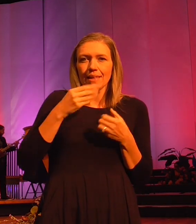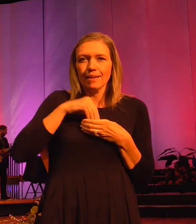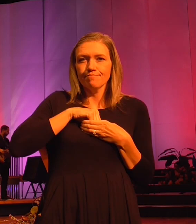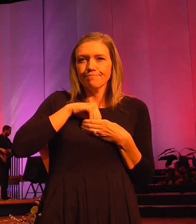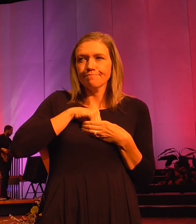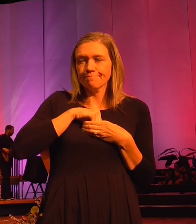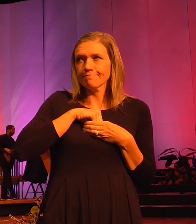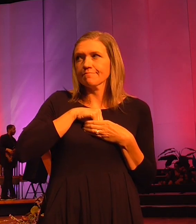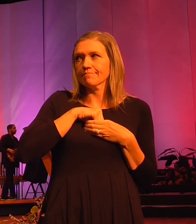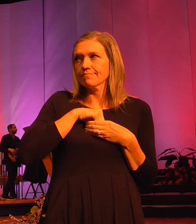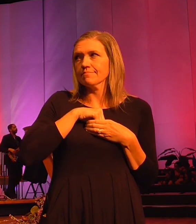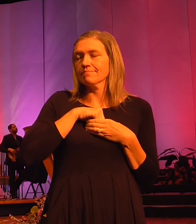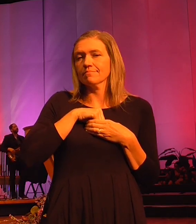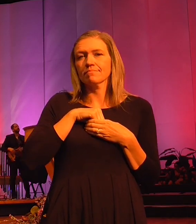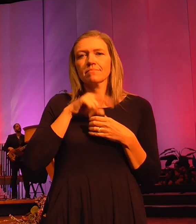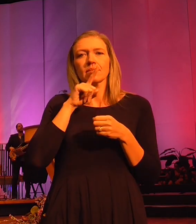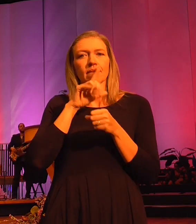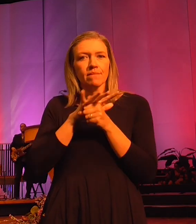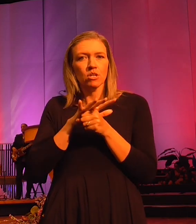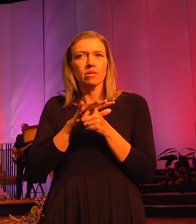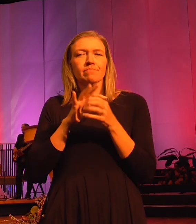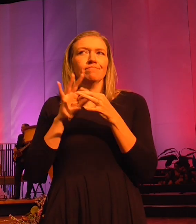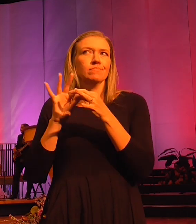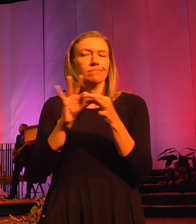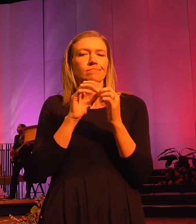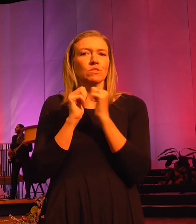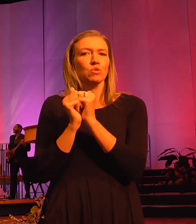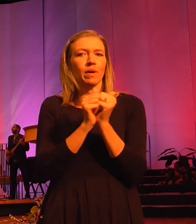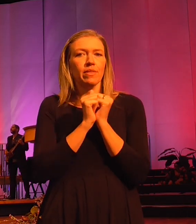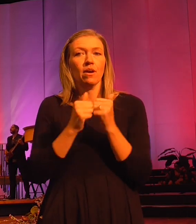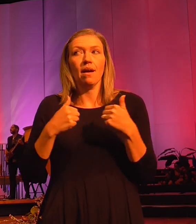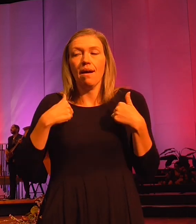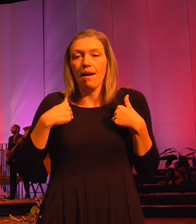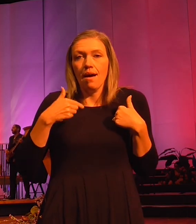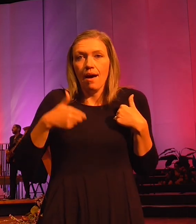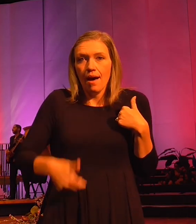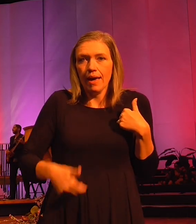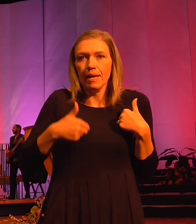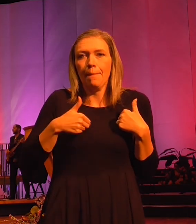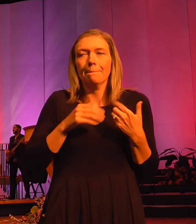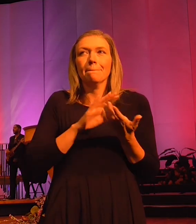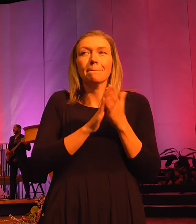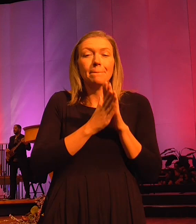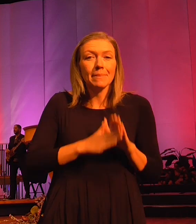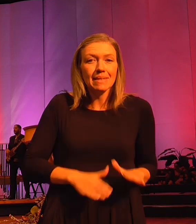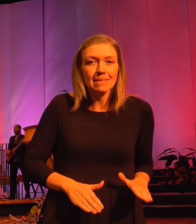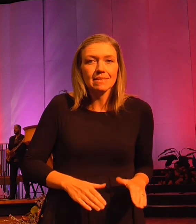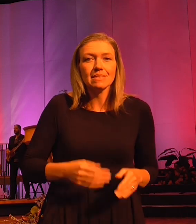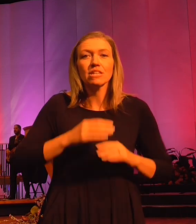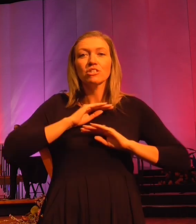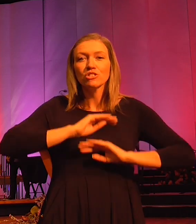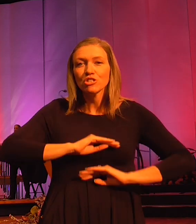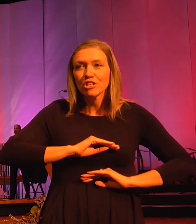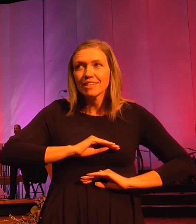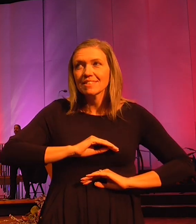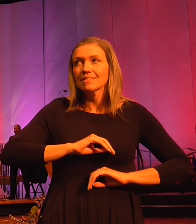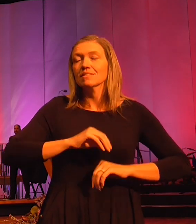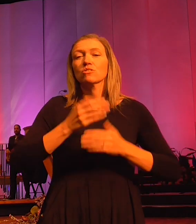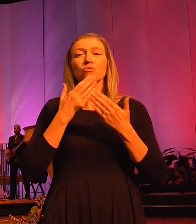us. And let us affirm together, I am peace,